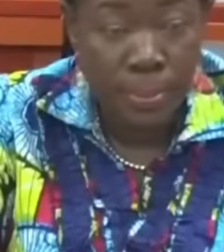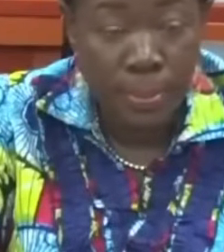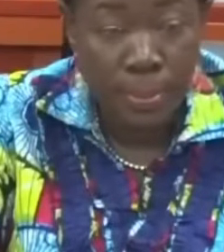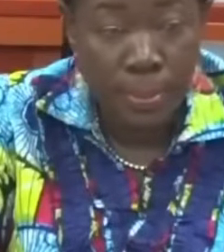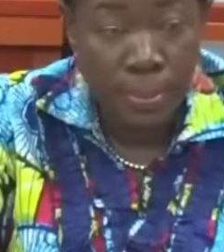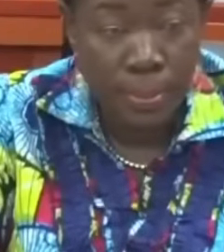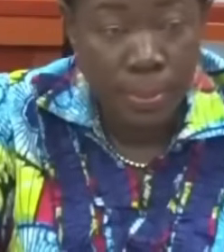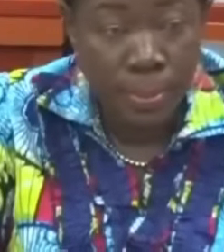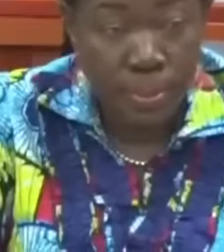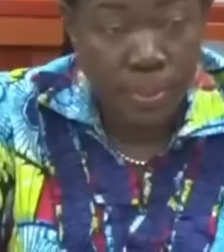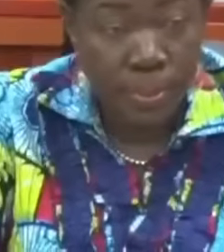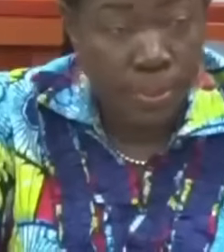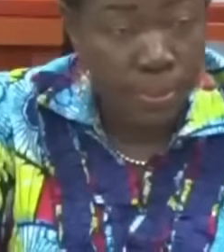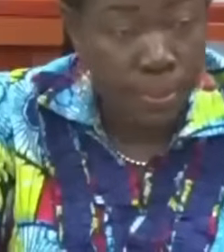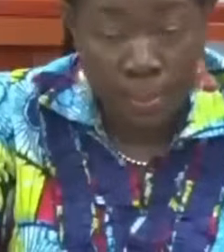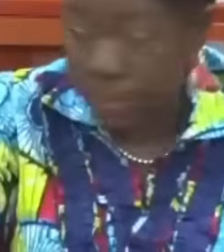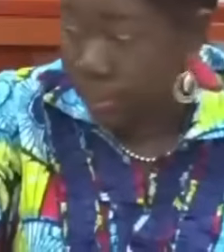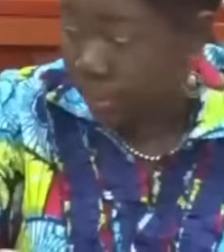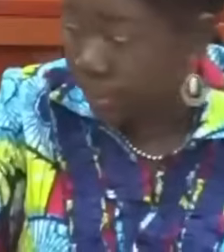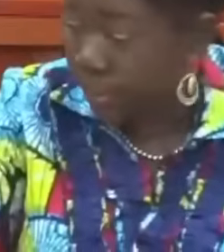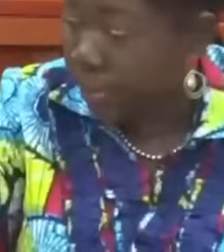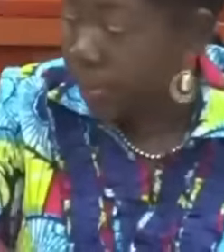Yes, Honourable Minister.